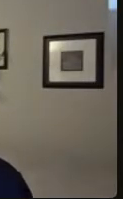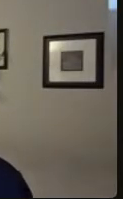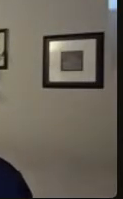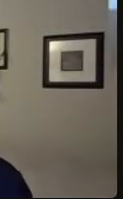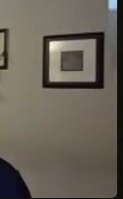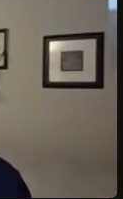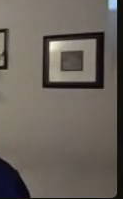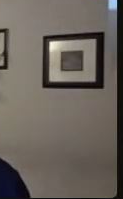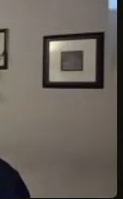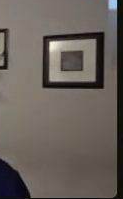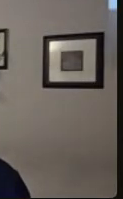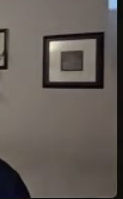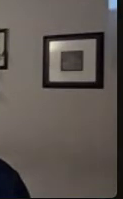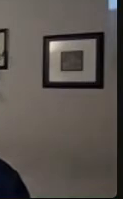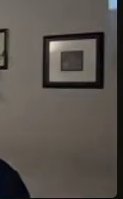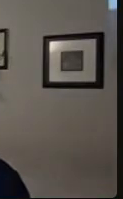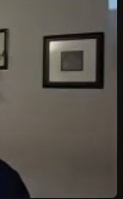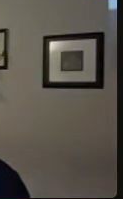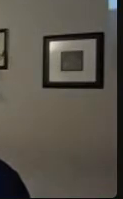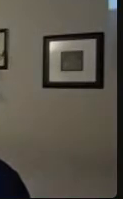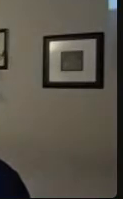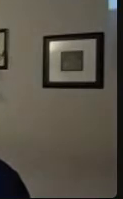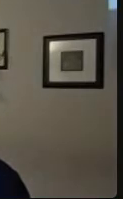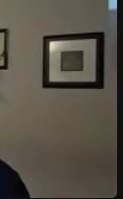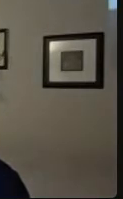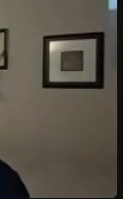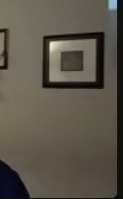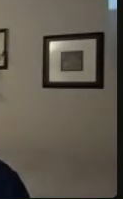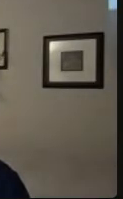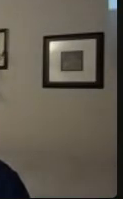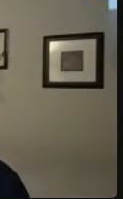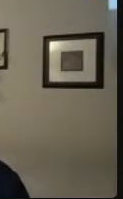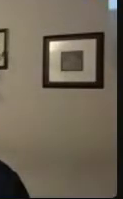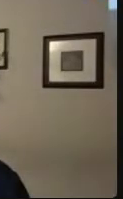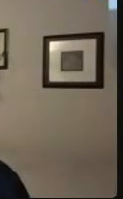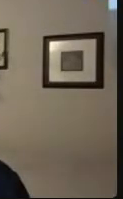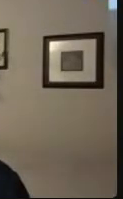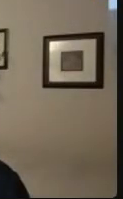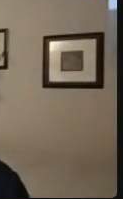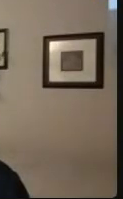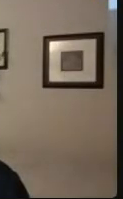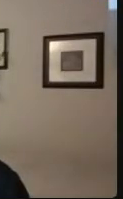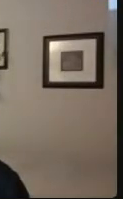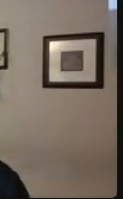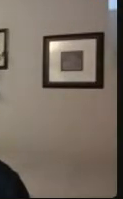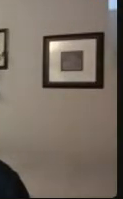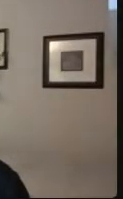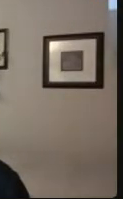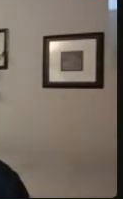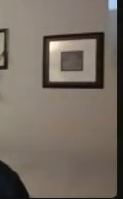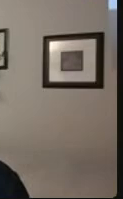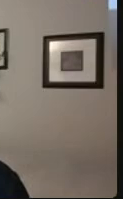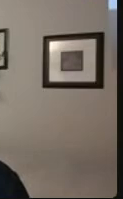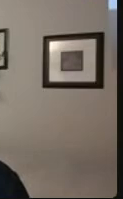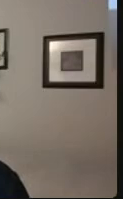Christy, do you want me to do that? Let me go find it quick. It's in the supplemental. Okay.